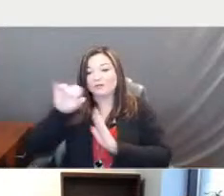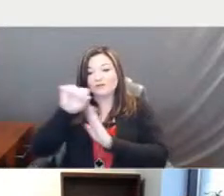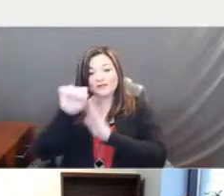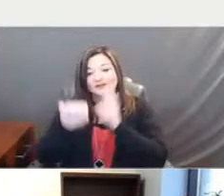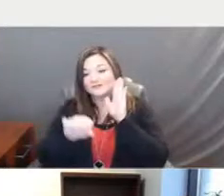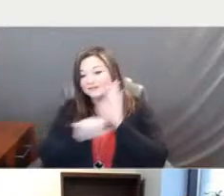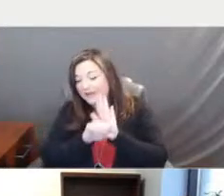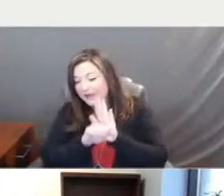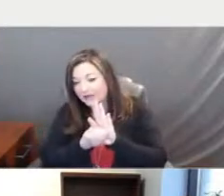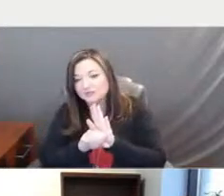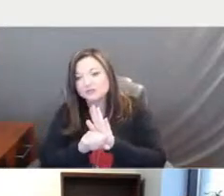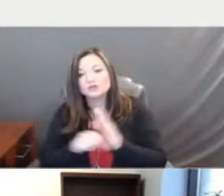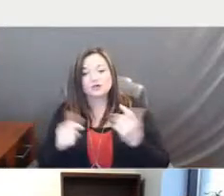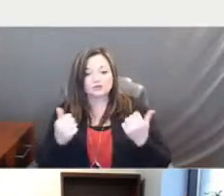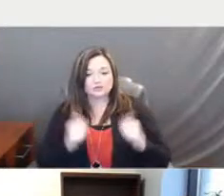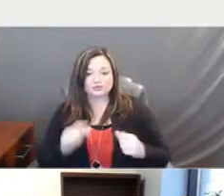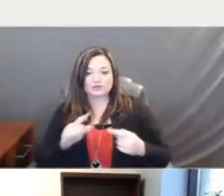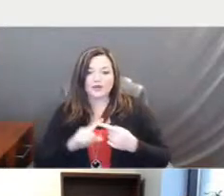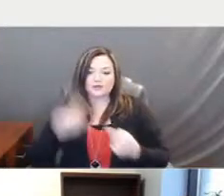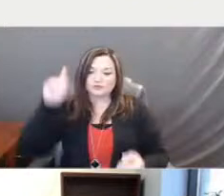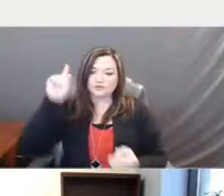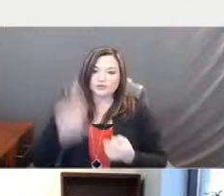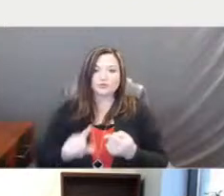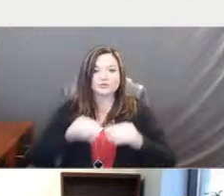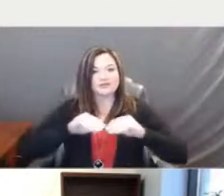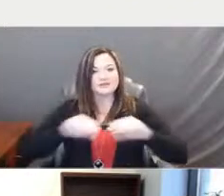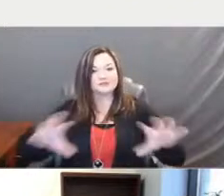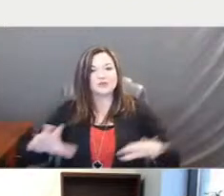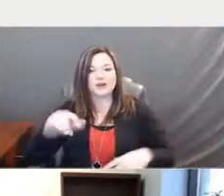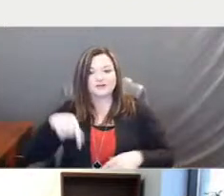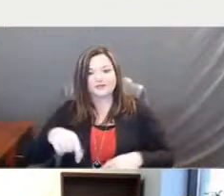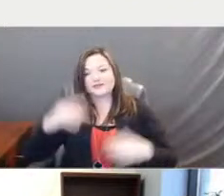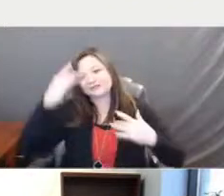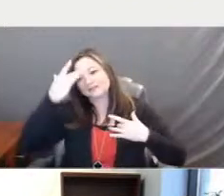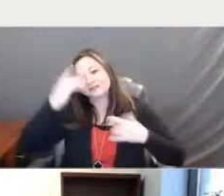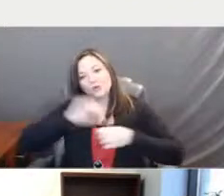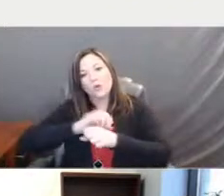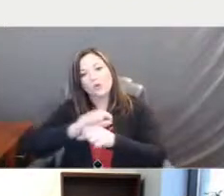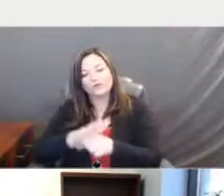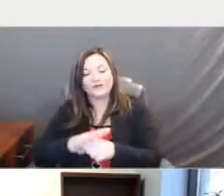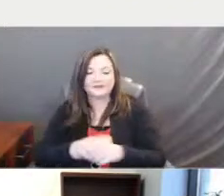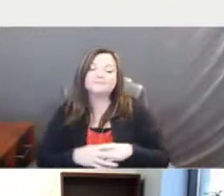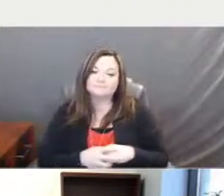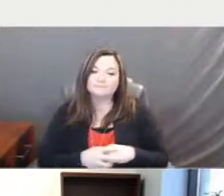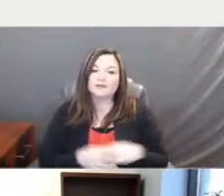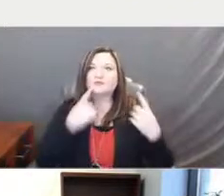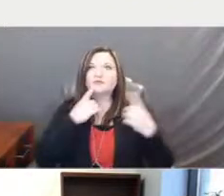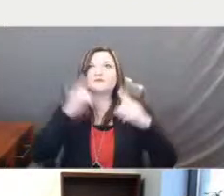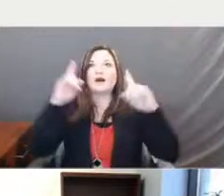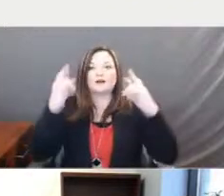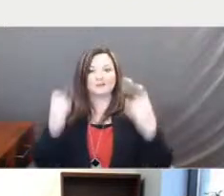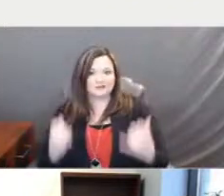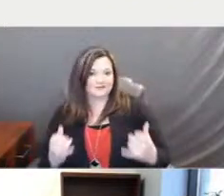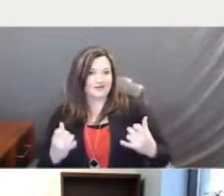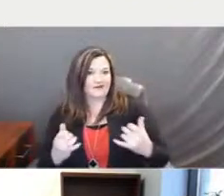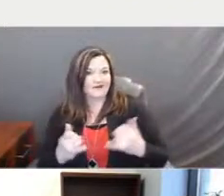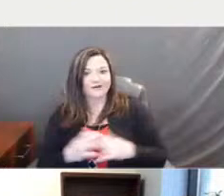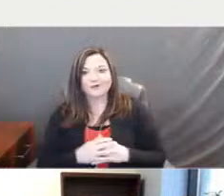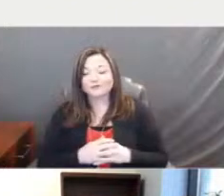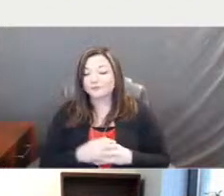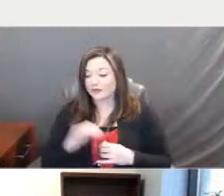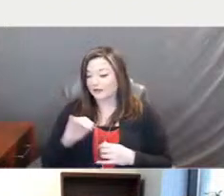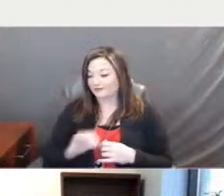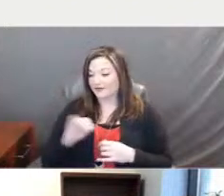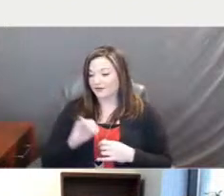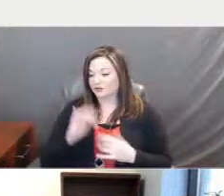try and minimize the spread of this virus as much as possible to be able to get to this point. As an infectious